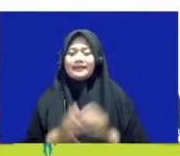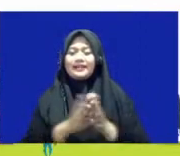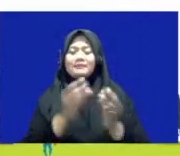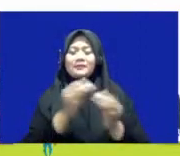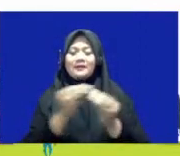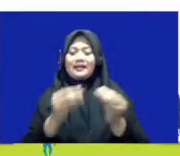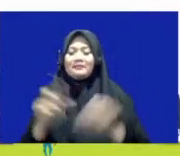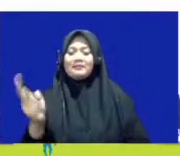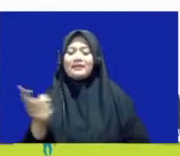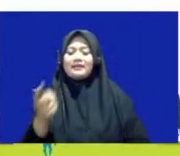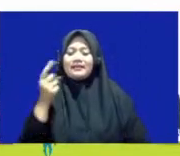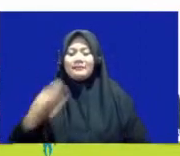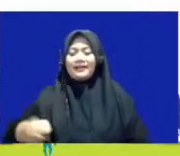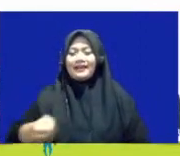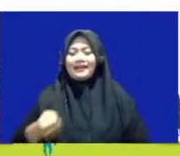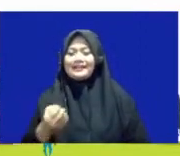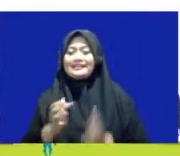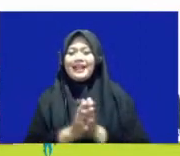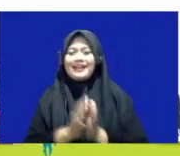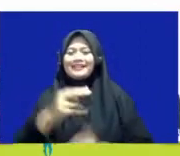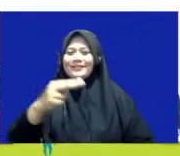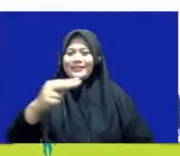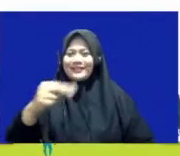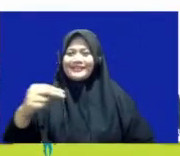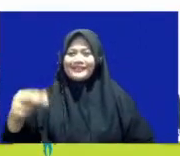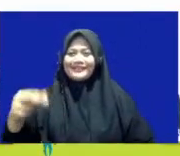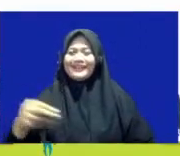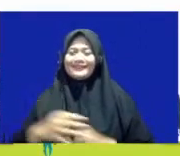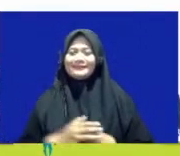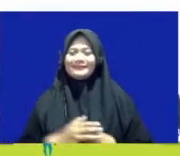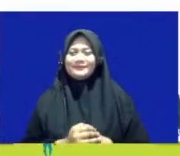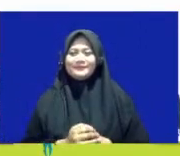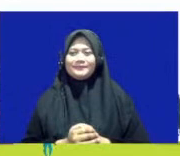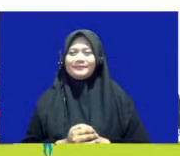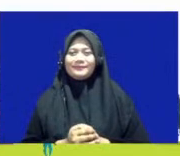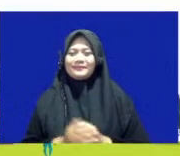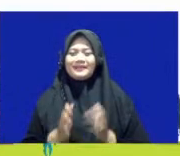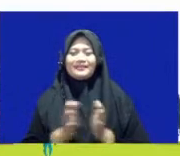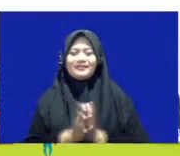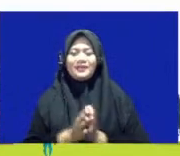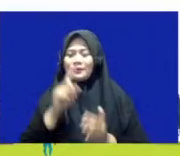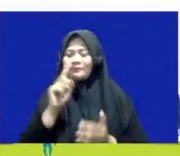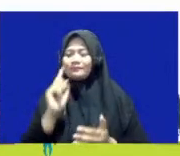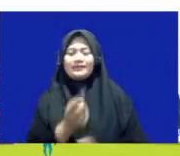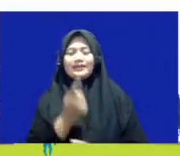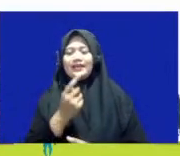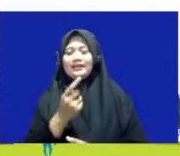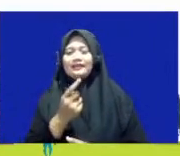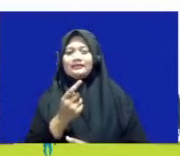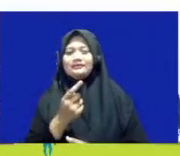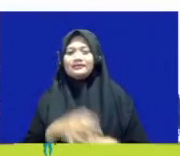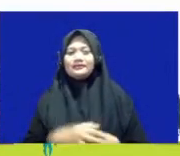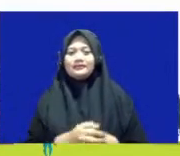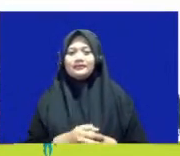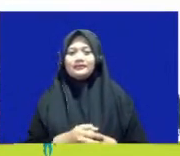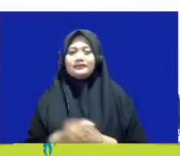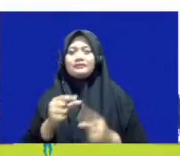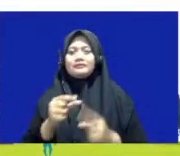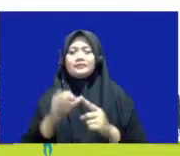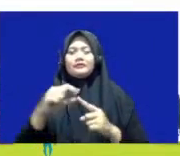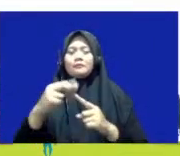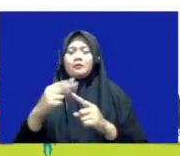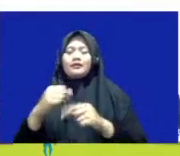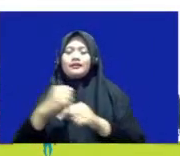especially acknowledge my colleague Pete Fochten, who leads the WFP Bangladesh